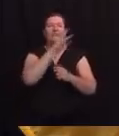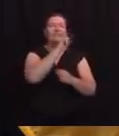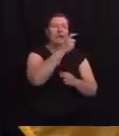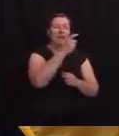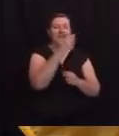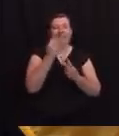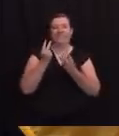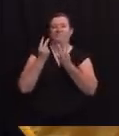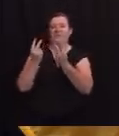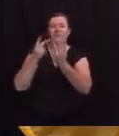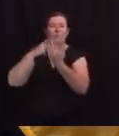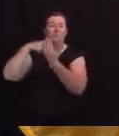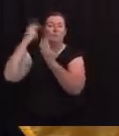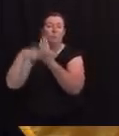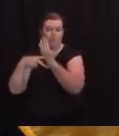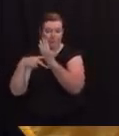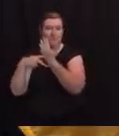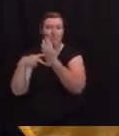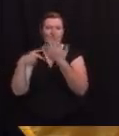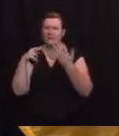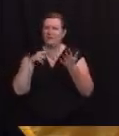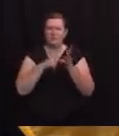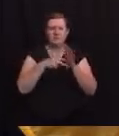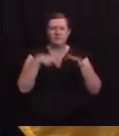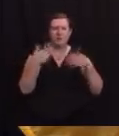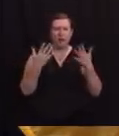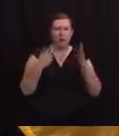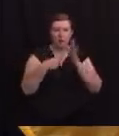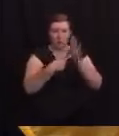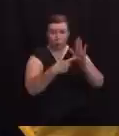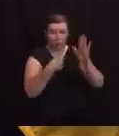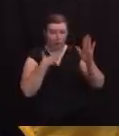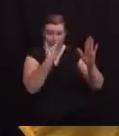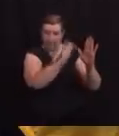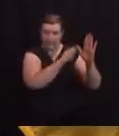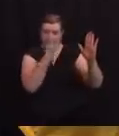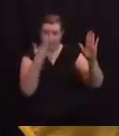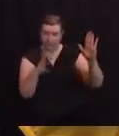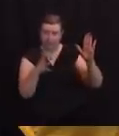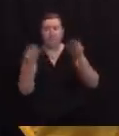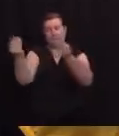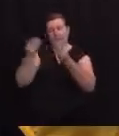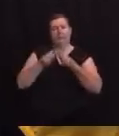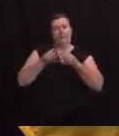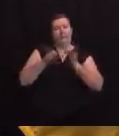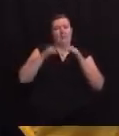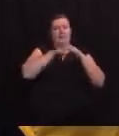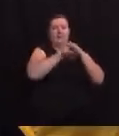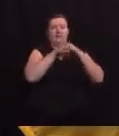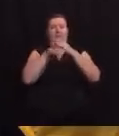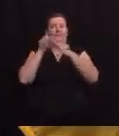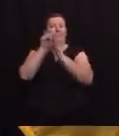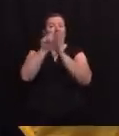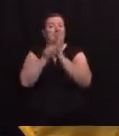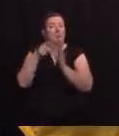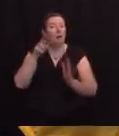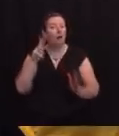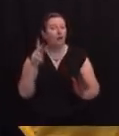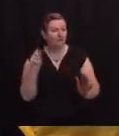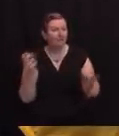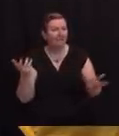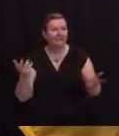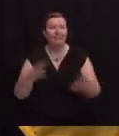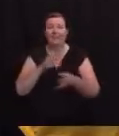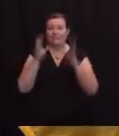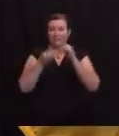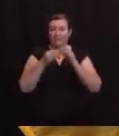state parks Vax Pass. We are blessed as a state to be home to 51 tremendous state parks, I